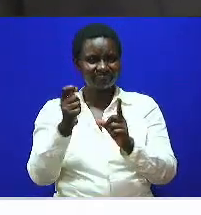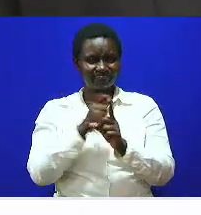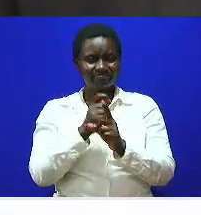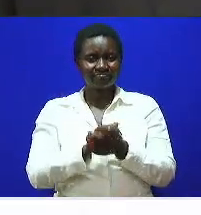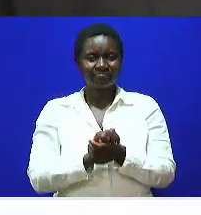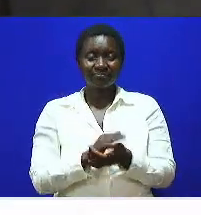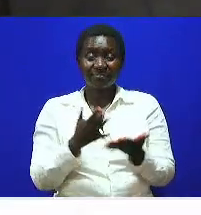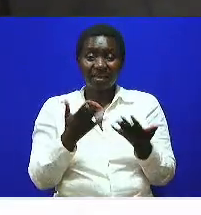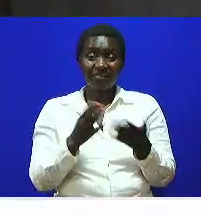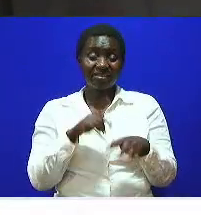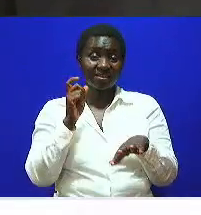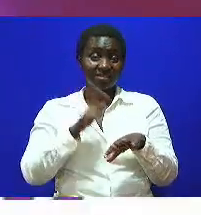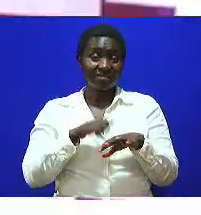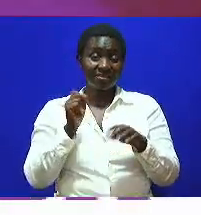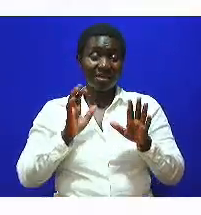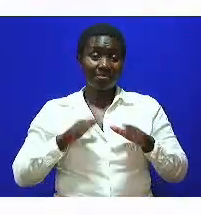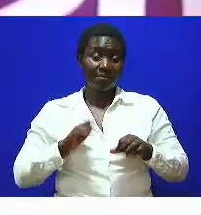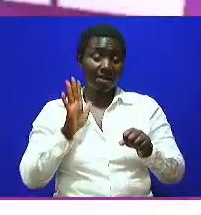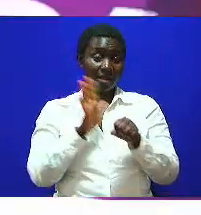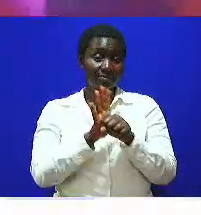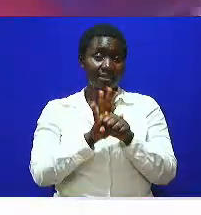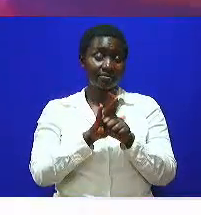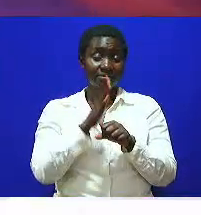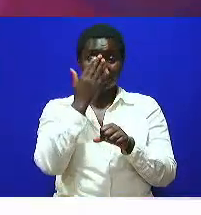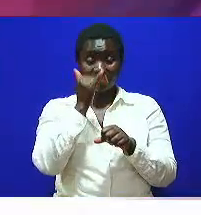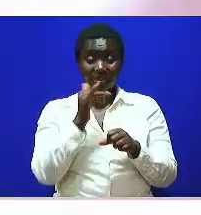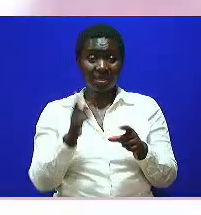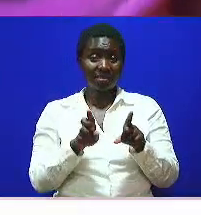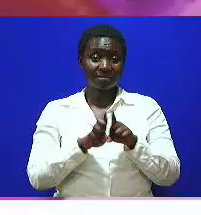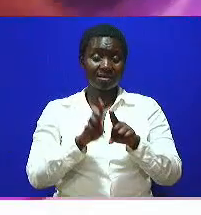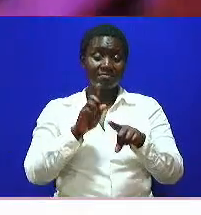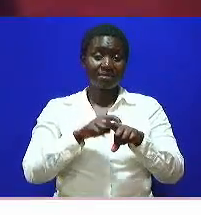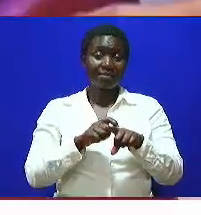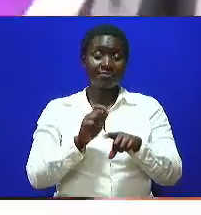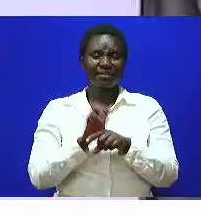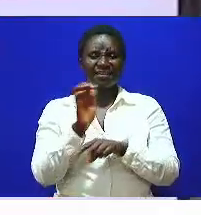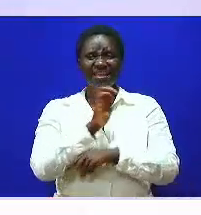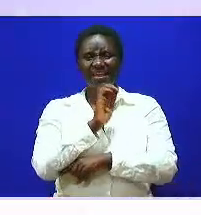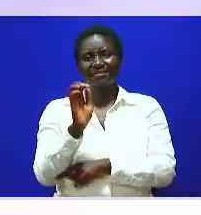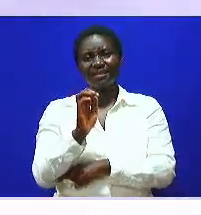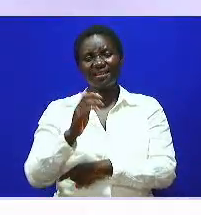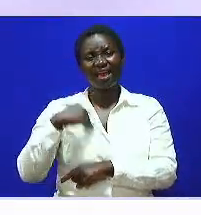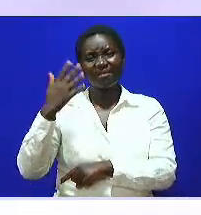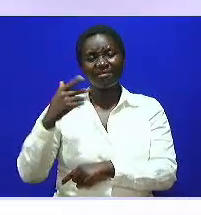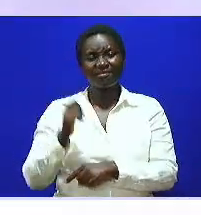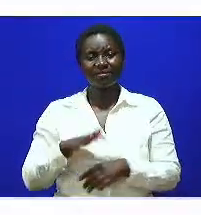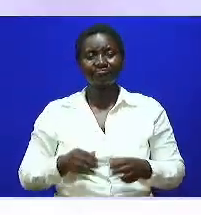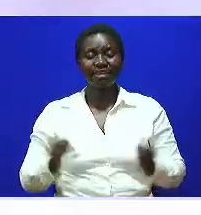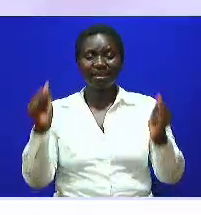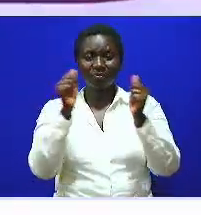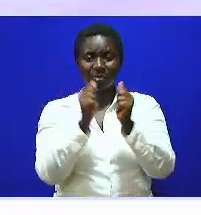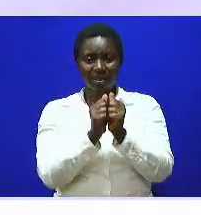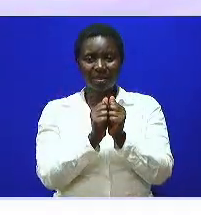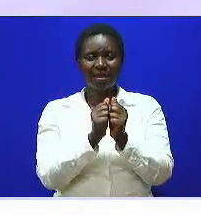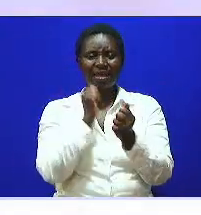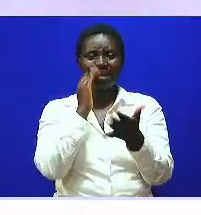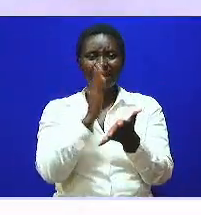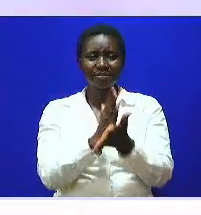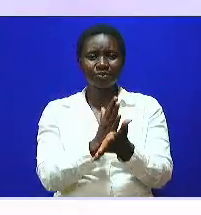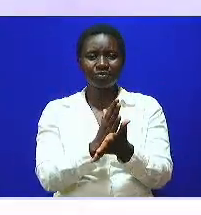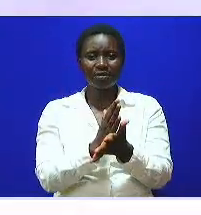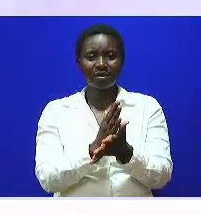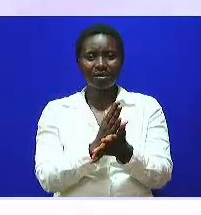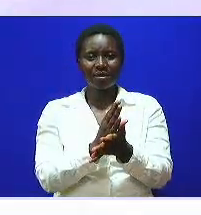is affecting women mostly. Ase chinga kiechoni goba bolirie kira omonto gochicha amo. Elie kwa ene kia obo ene